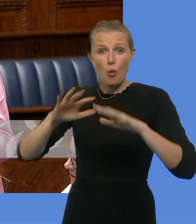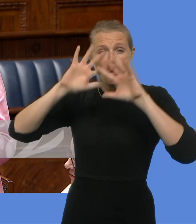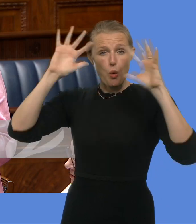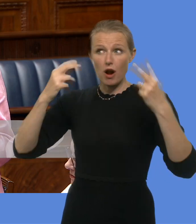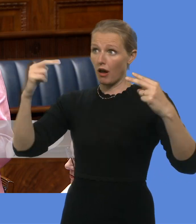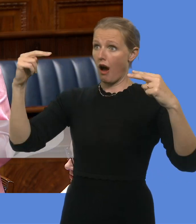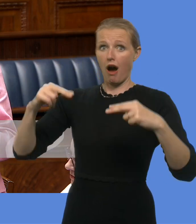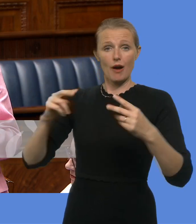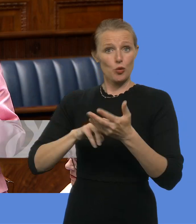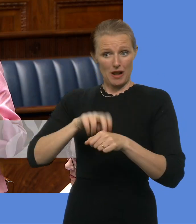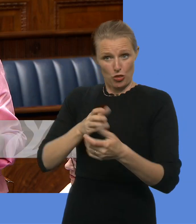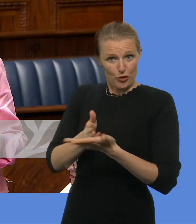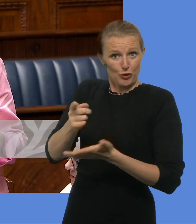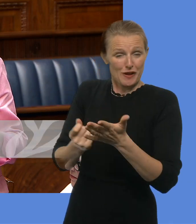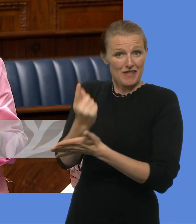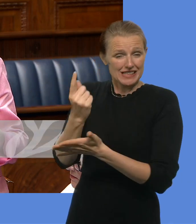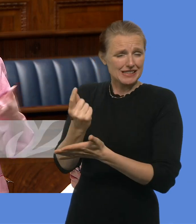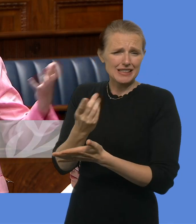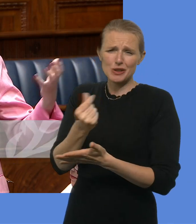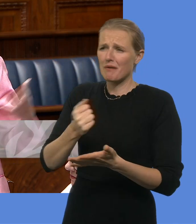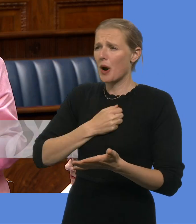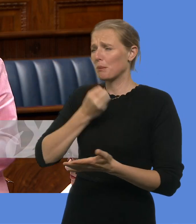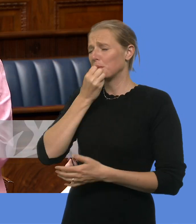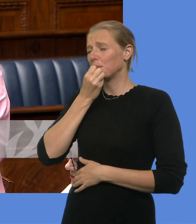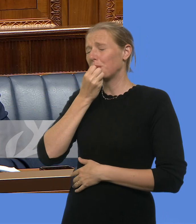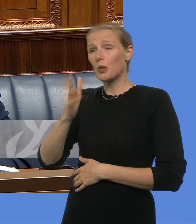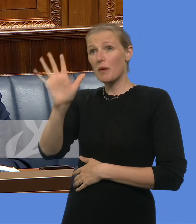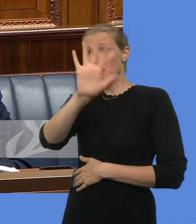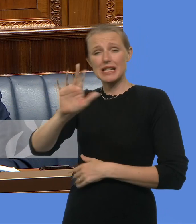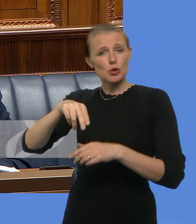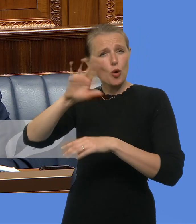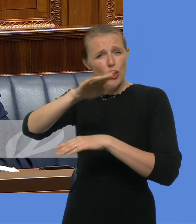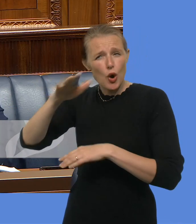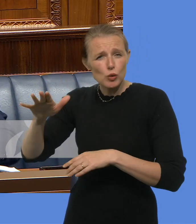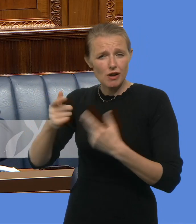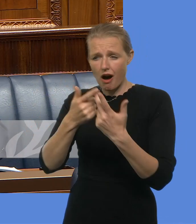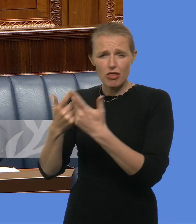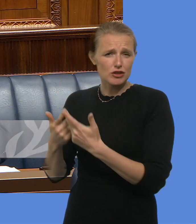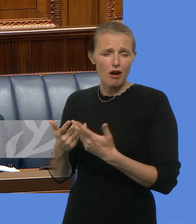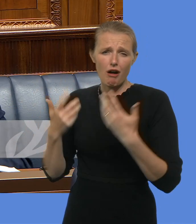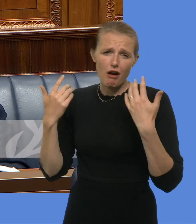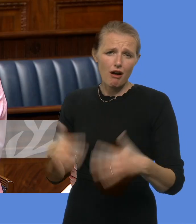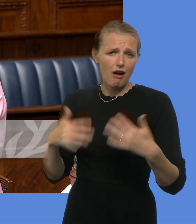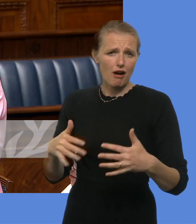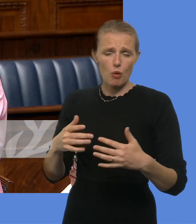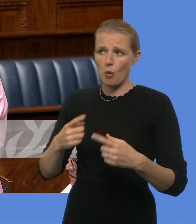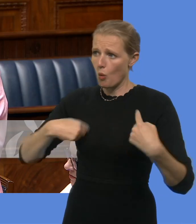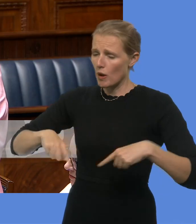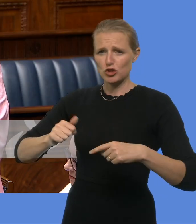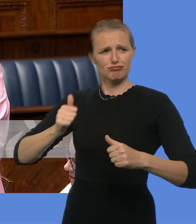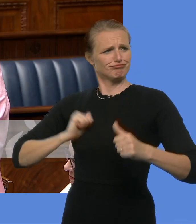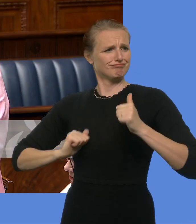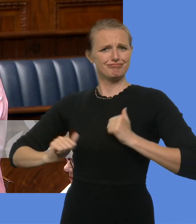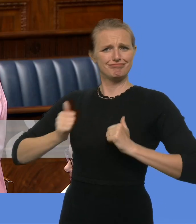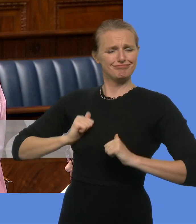on Northern Ireland and some of the most beautiful places that we have up on the North Coast and many, many others. This is something that we should be rightly proud of. It is something that